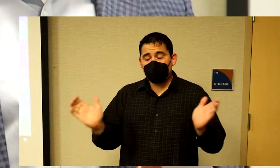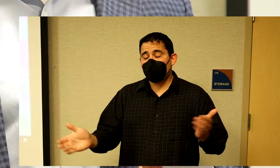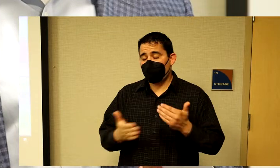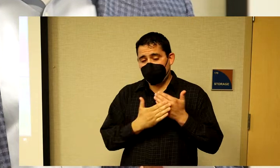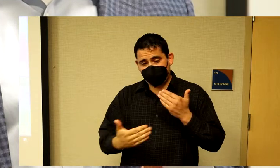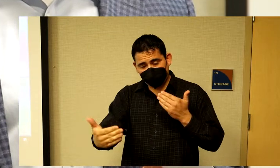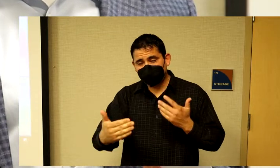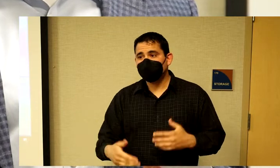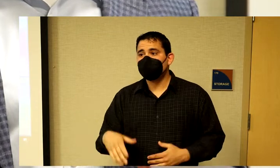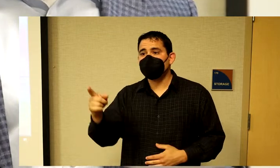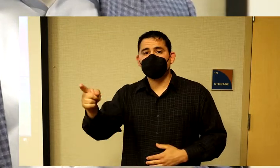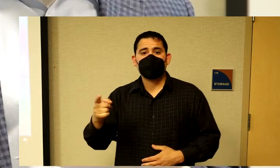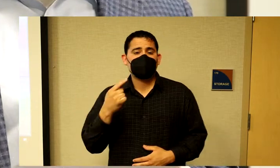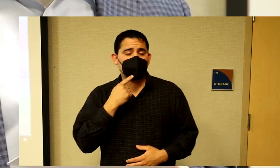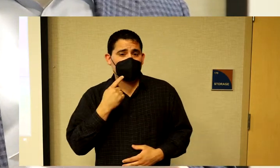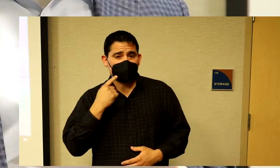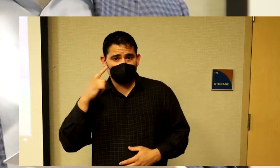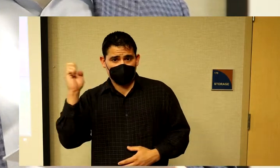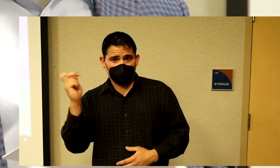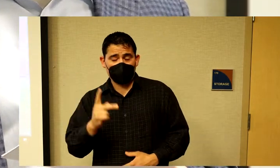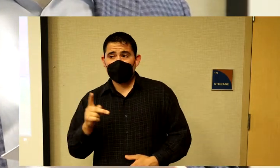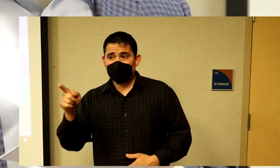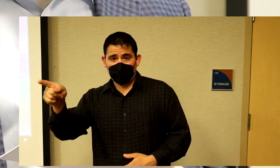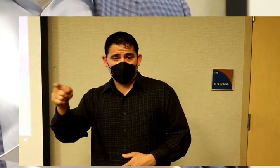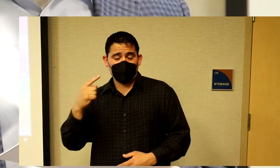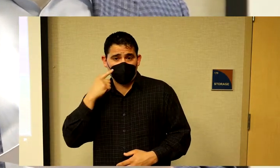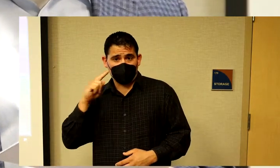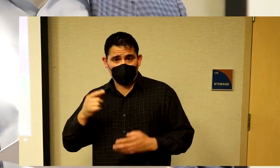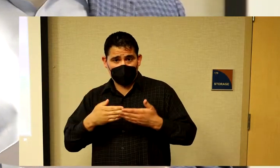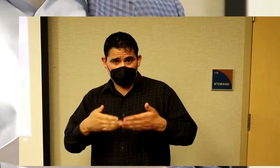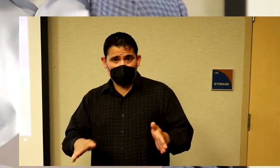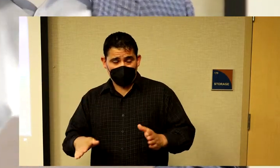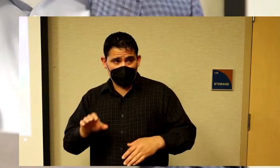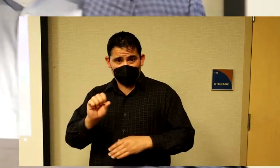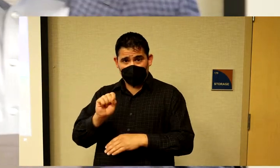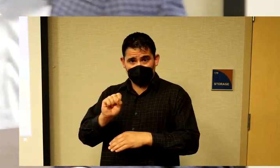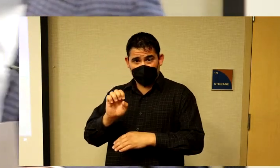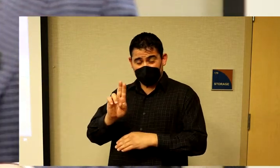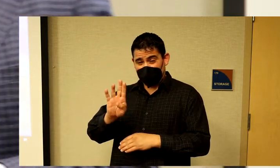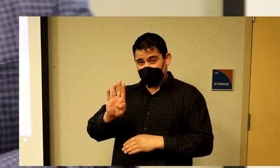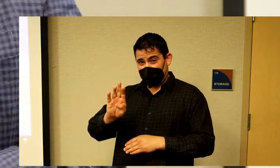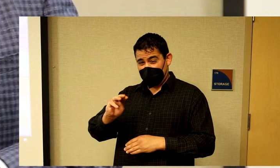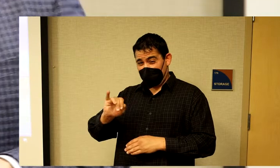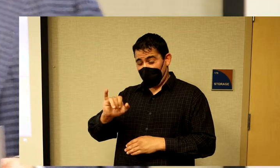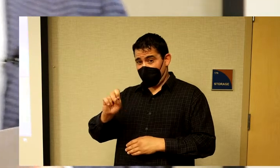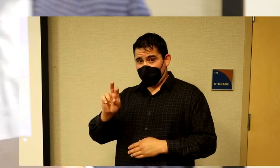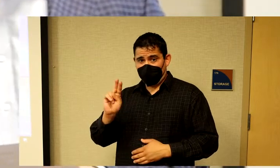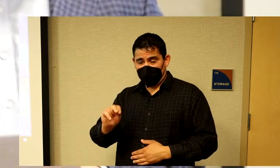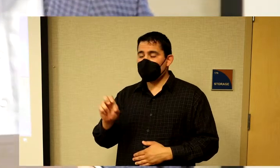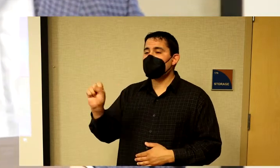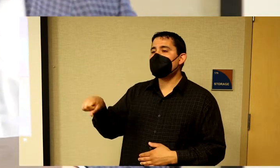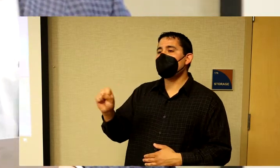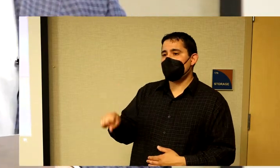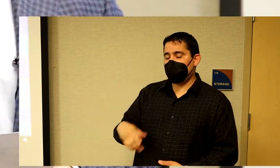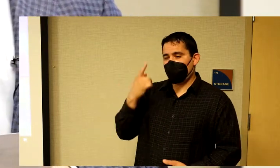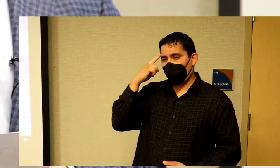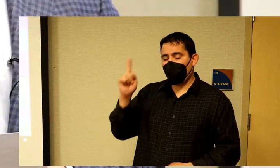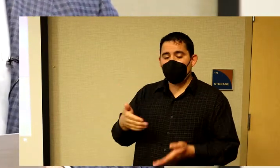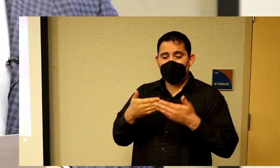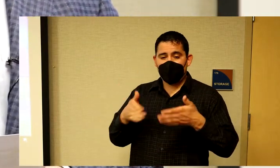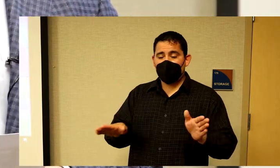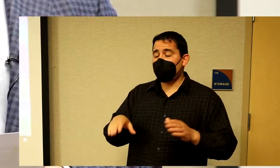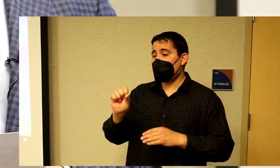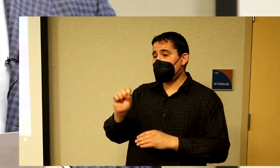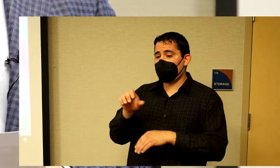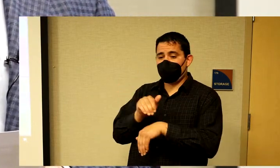I mean, the maps said are map 2 when you're saying public submission number 2, right? Yeah, well, public submission number 2. That's what I'm referring to. Not map 2, but public submission